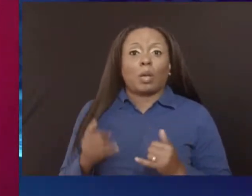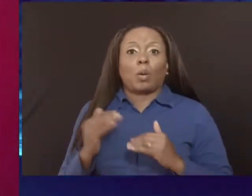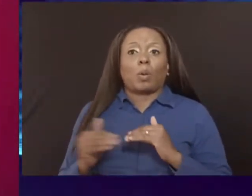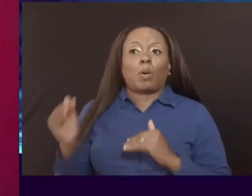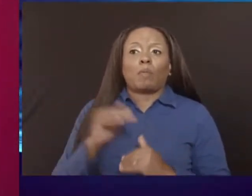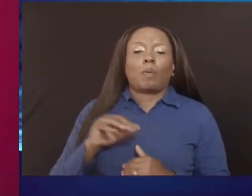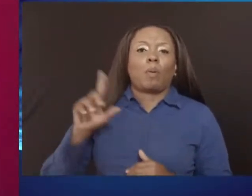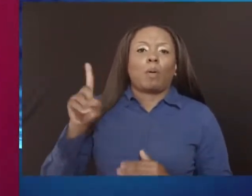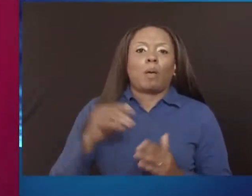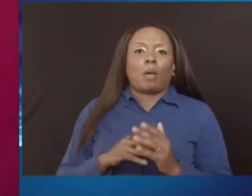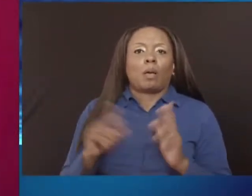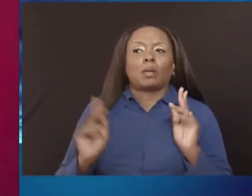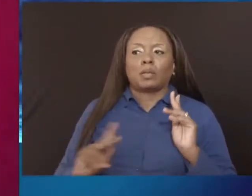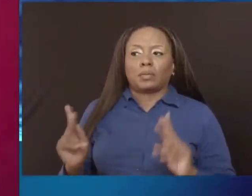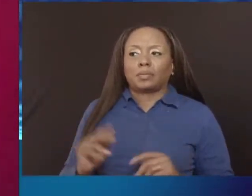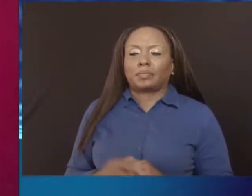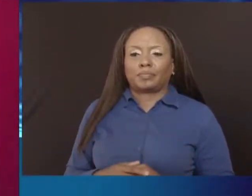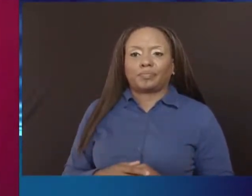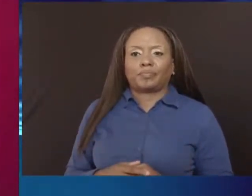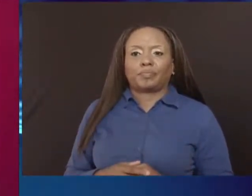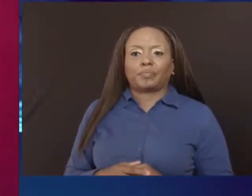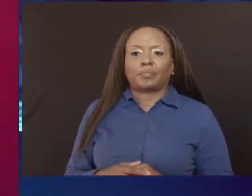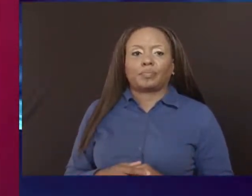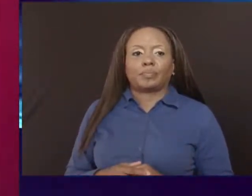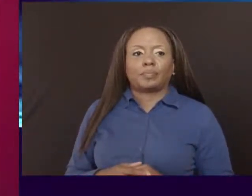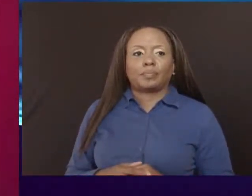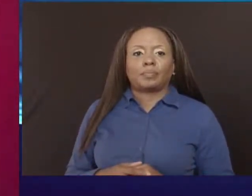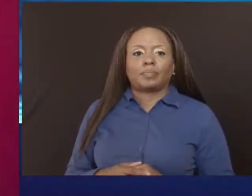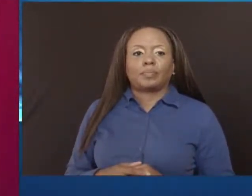in the dashboard from 2 days ago that we,